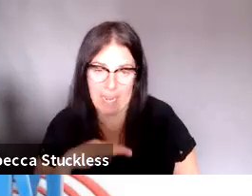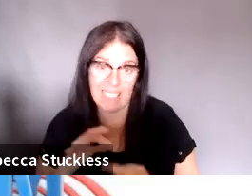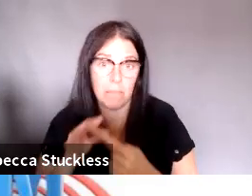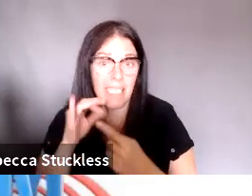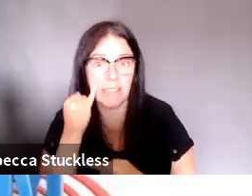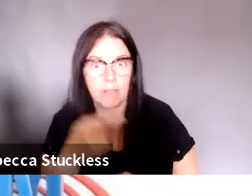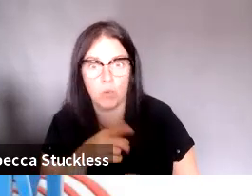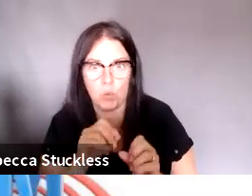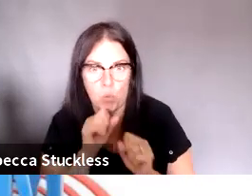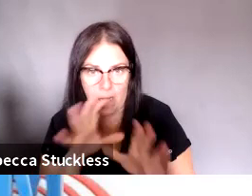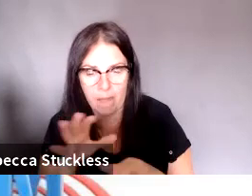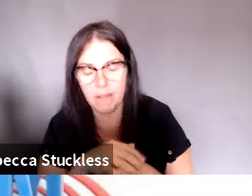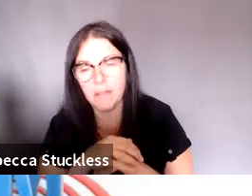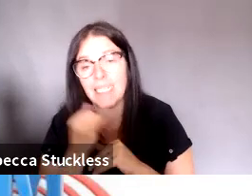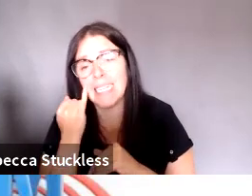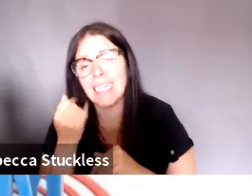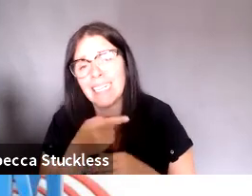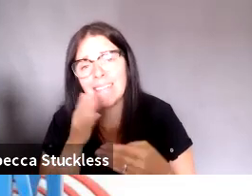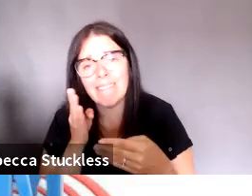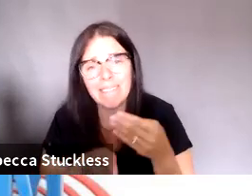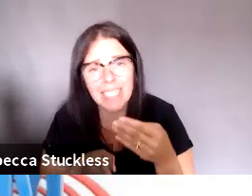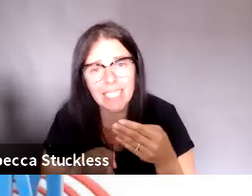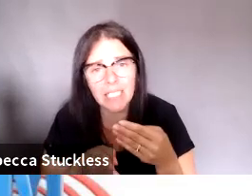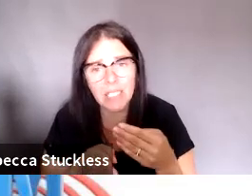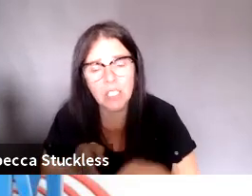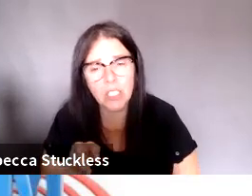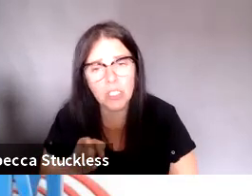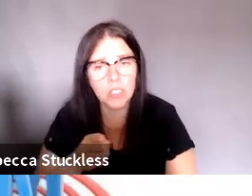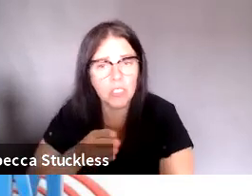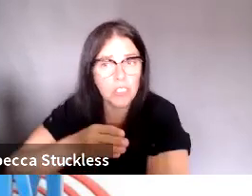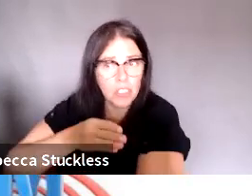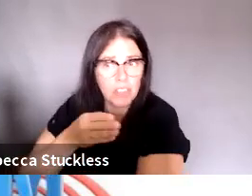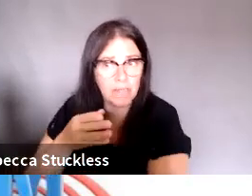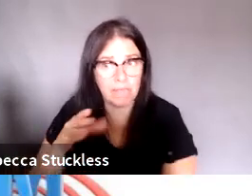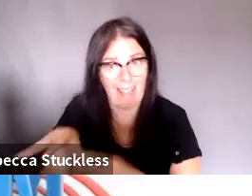And I mean, if they're finished with you, you should probably close them.